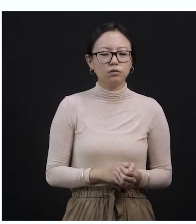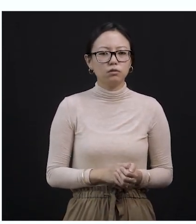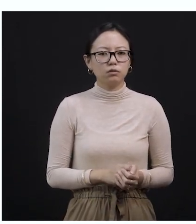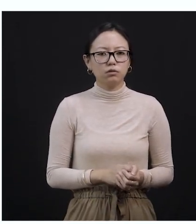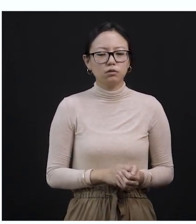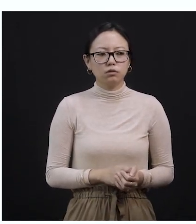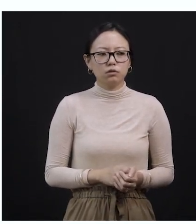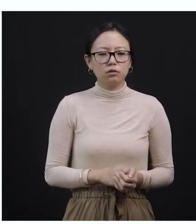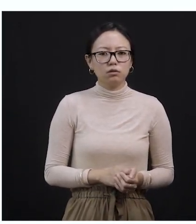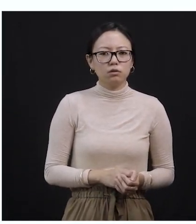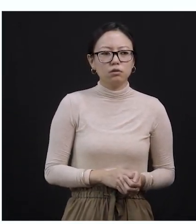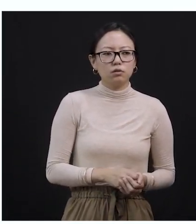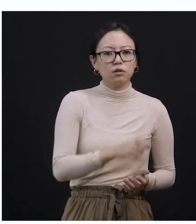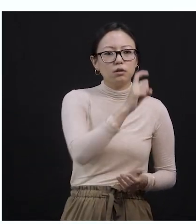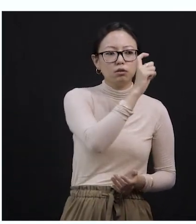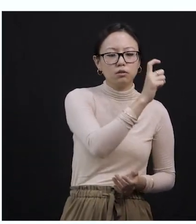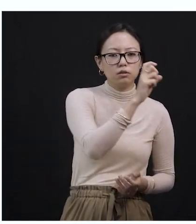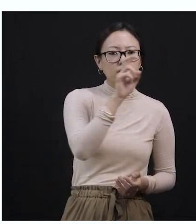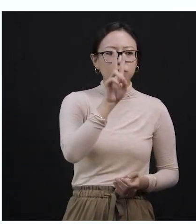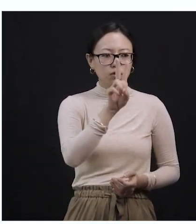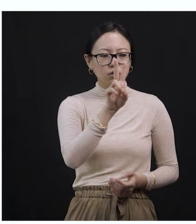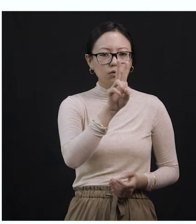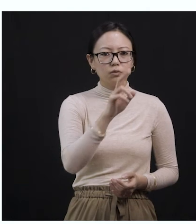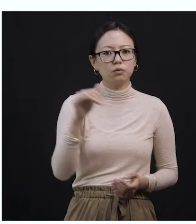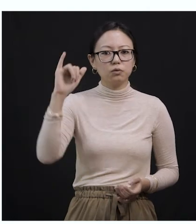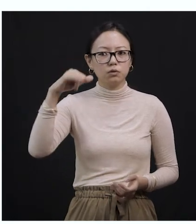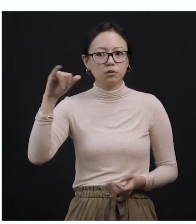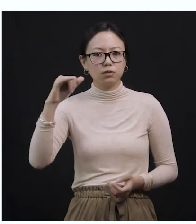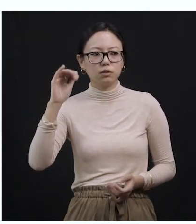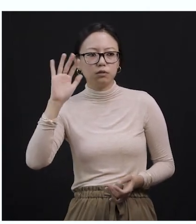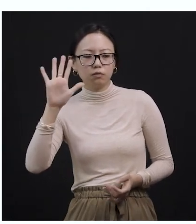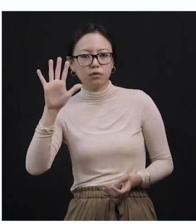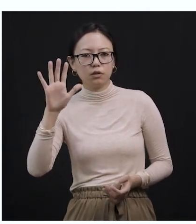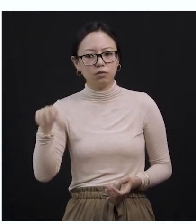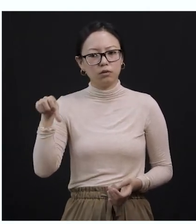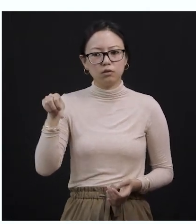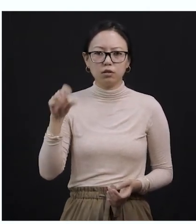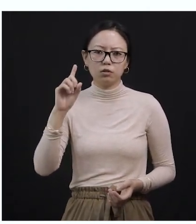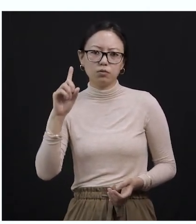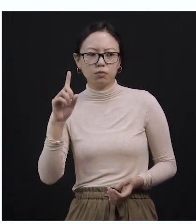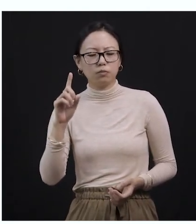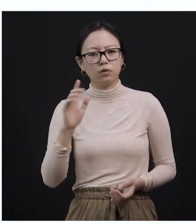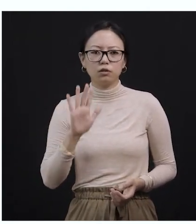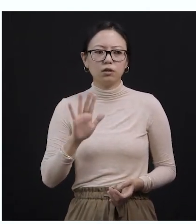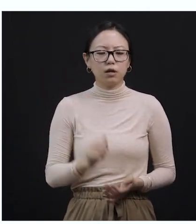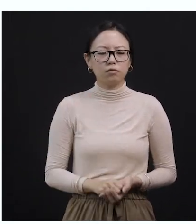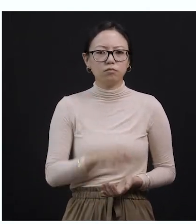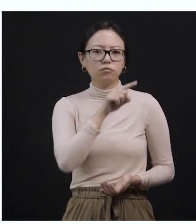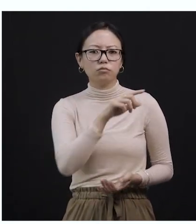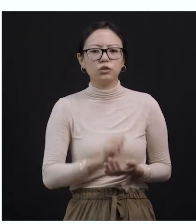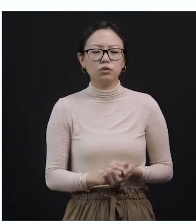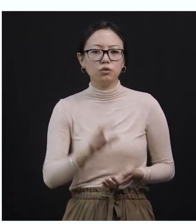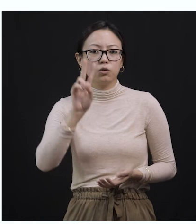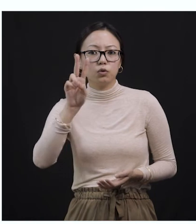in descending order. So we have three numbers here. These are two-digit numbers. All right, children? So let's look at the first